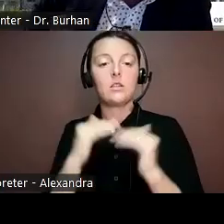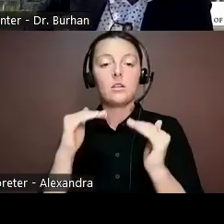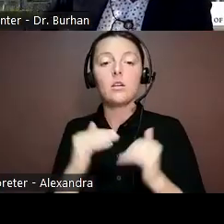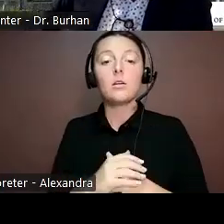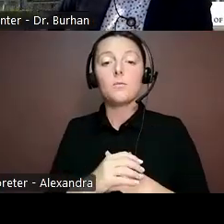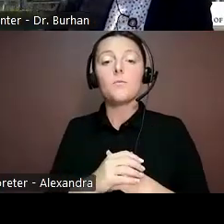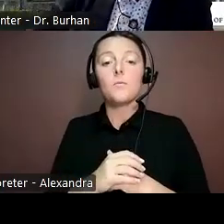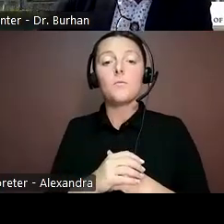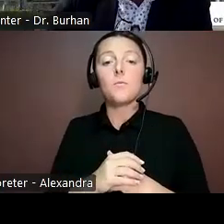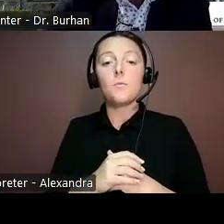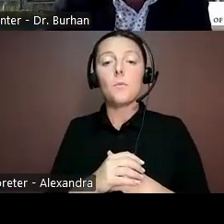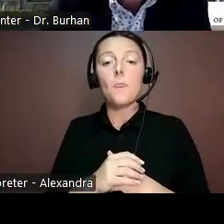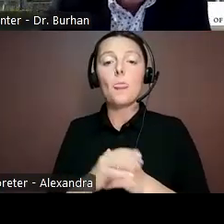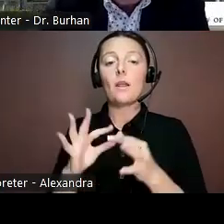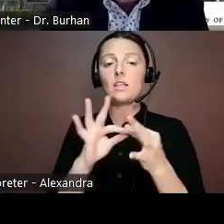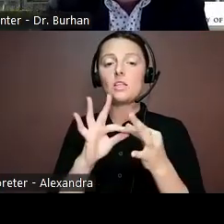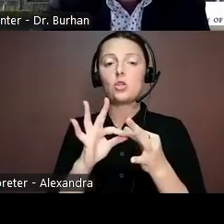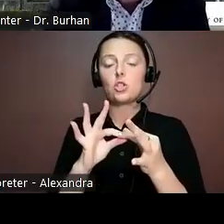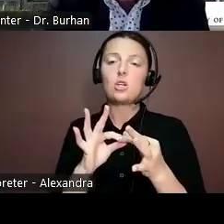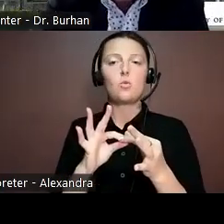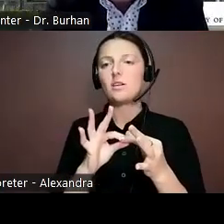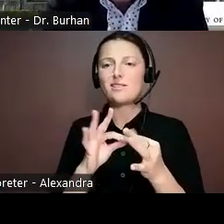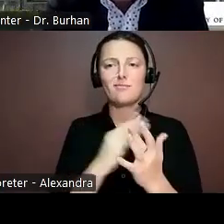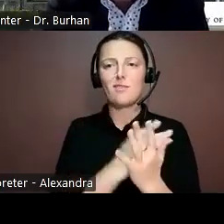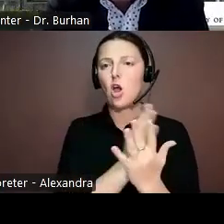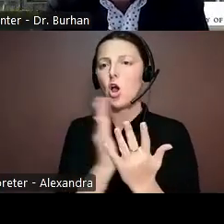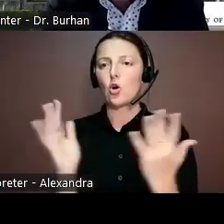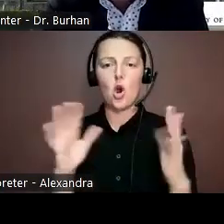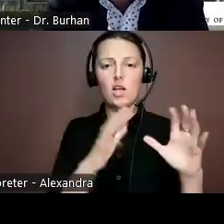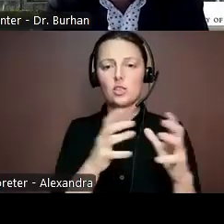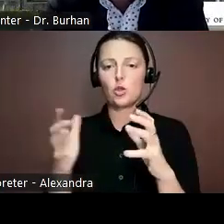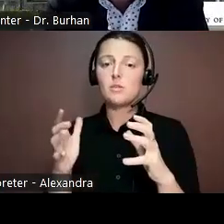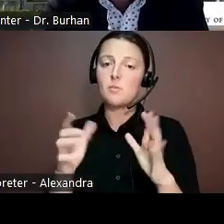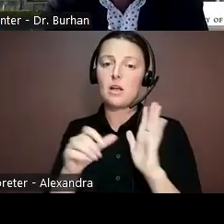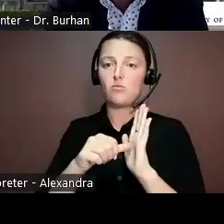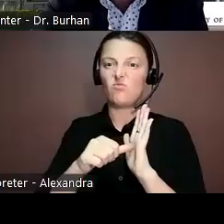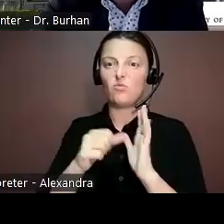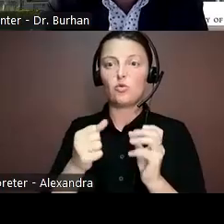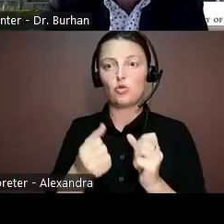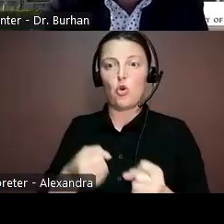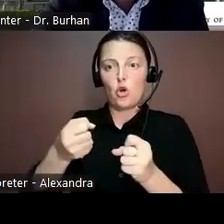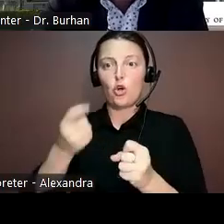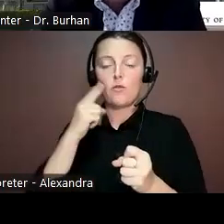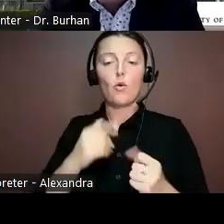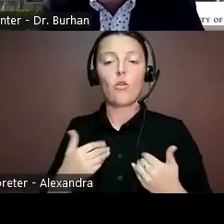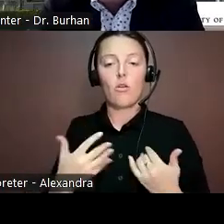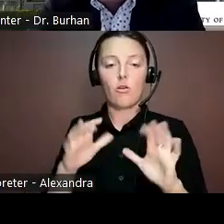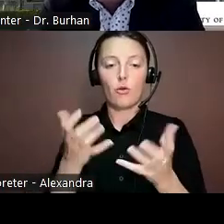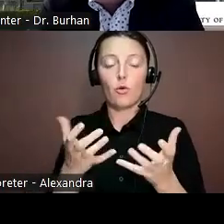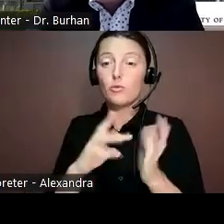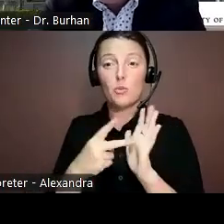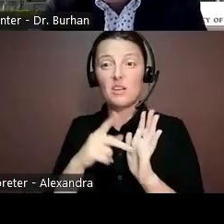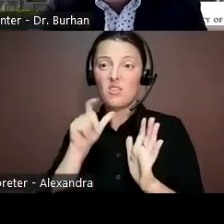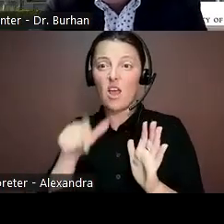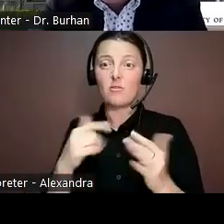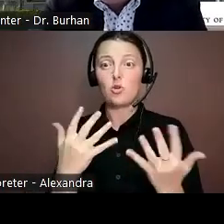for younger groups. So it's something to keep in mind that this risk syndrome does not have to wait till age 65. It probably